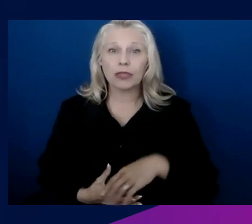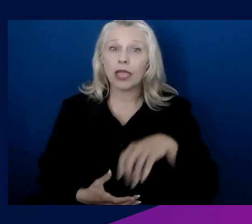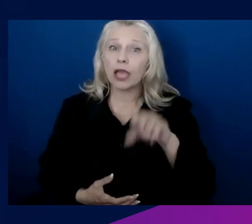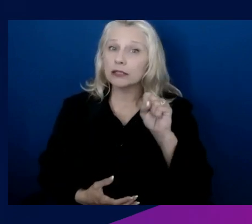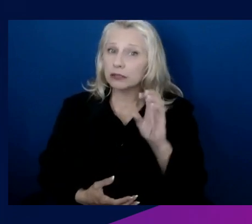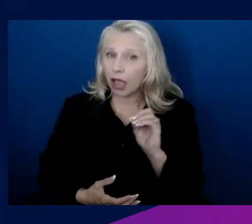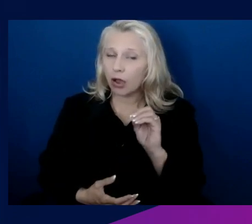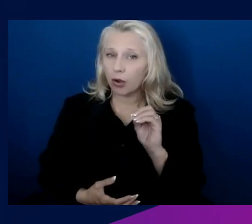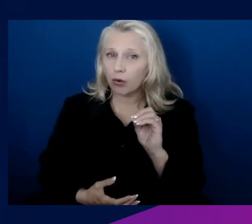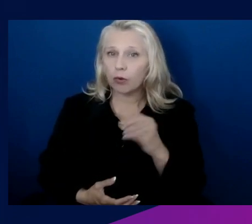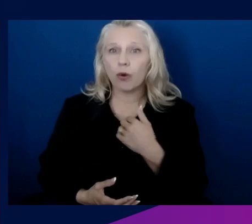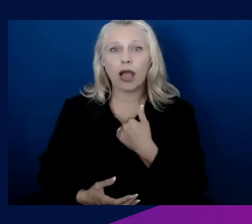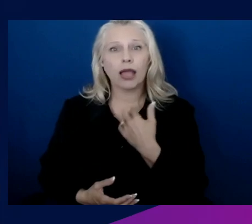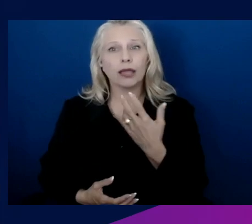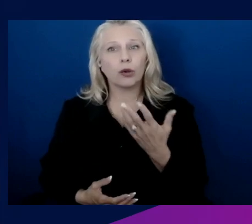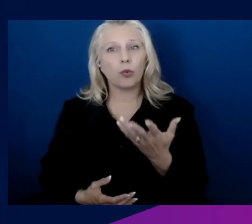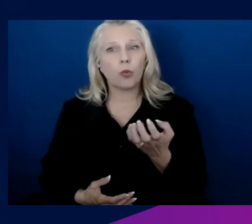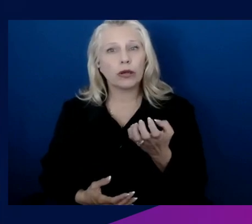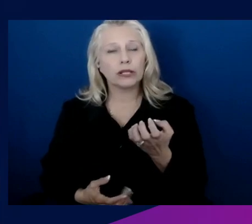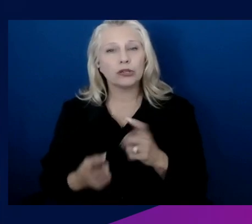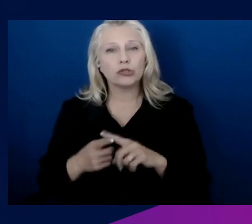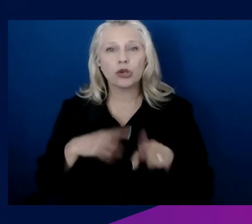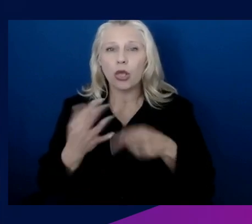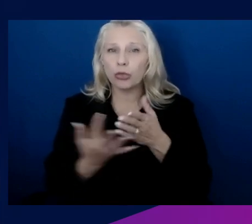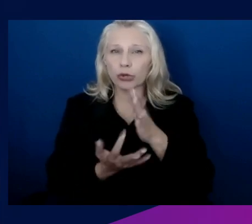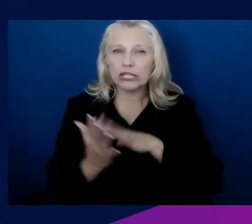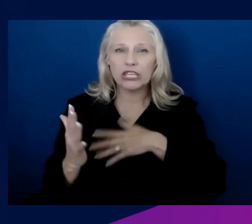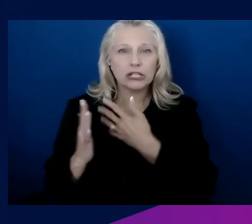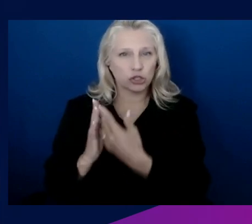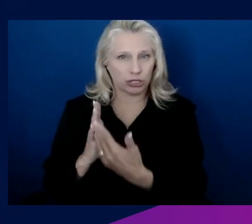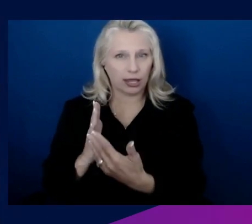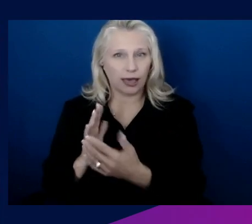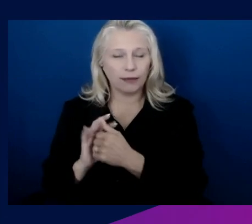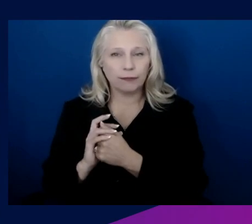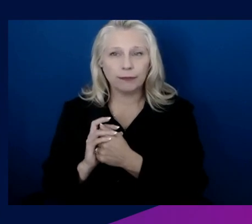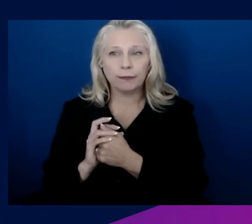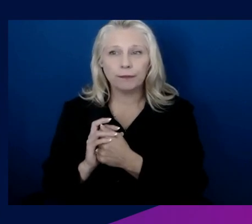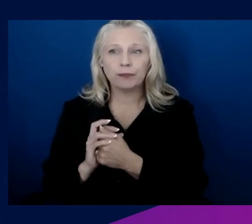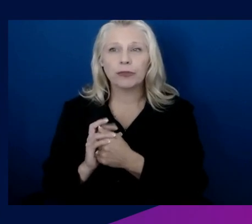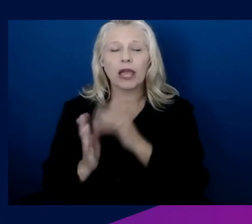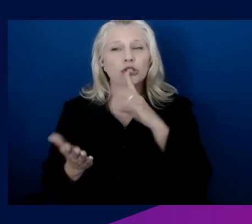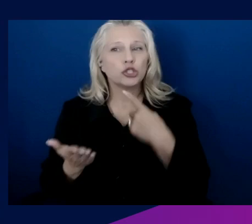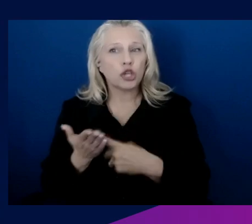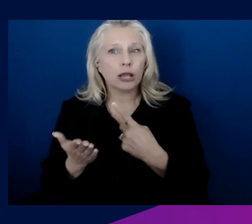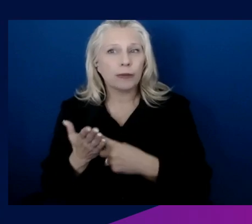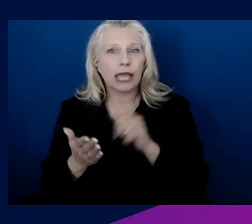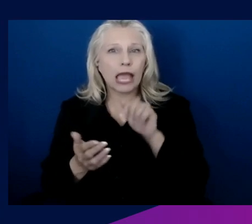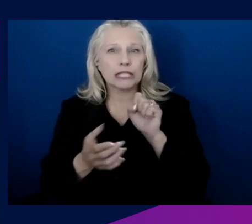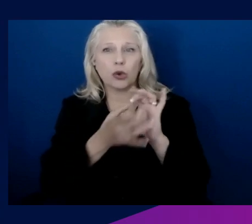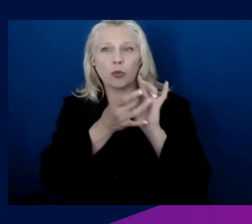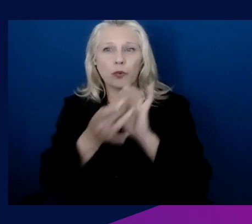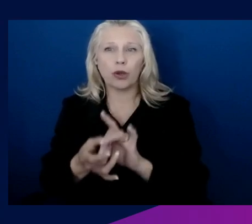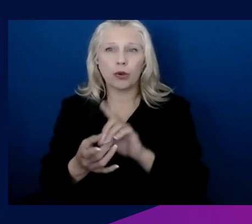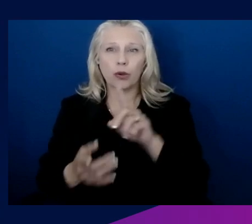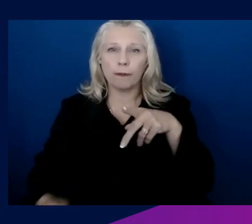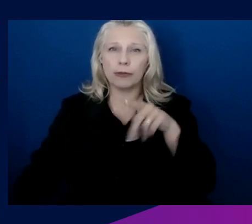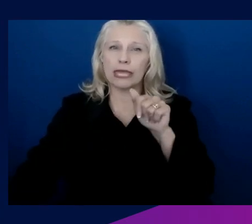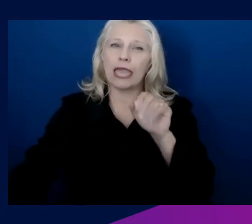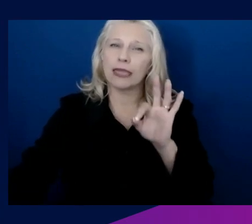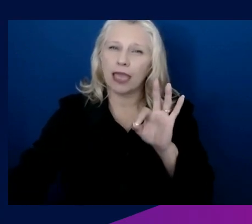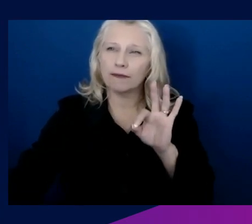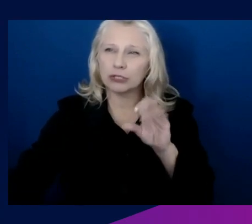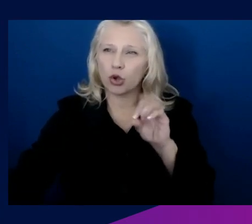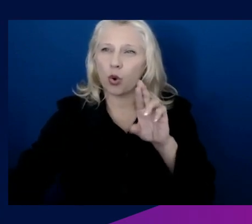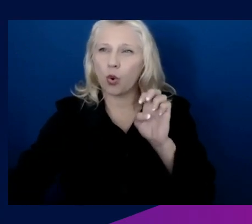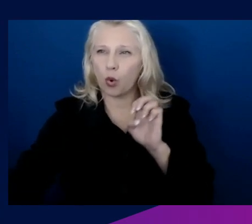wanted to go through the agenda and really talk about it as it relates to one of PAF's core